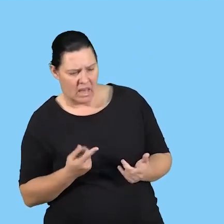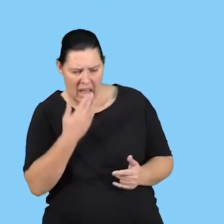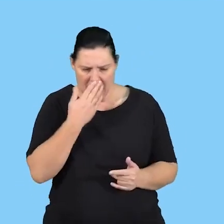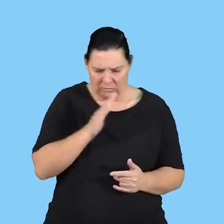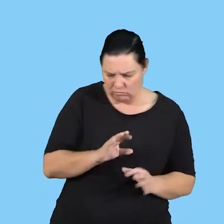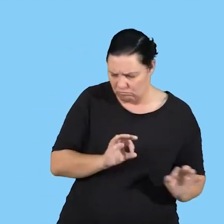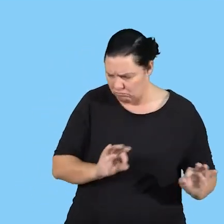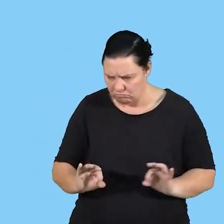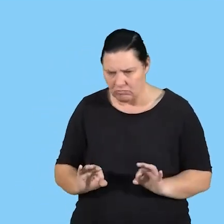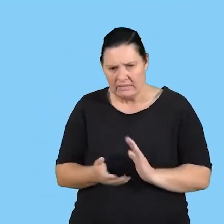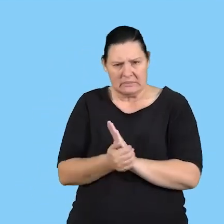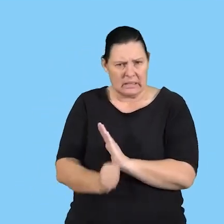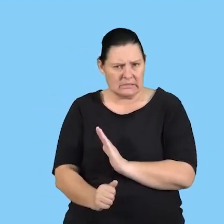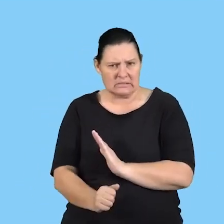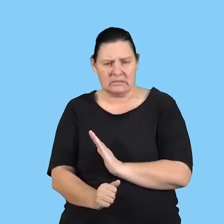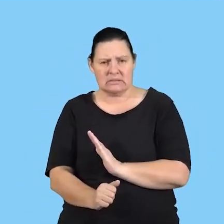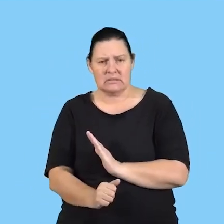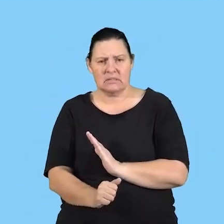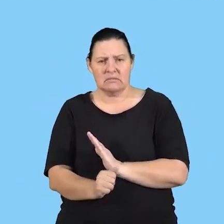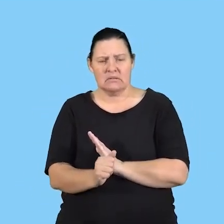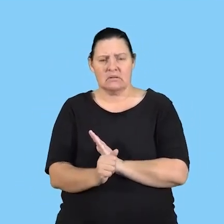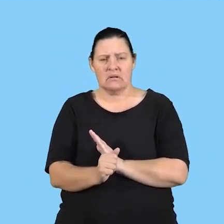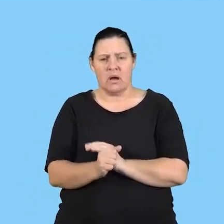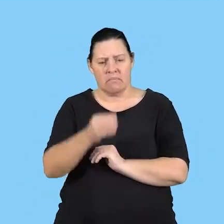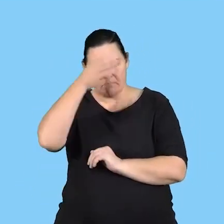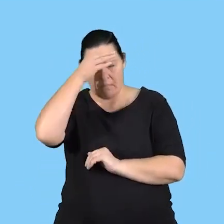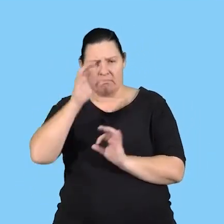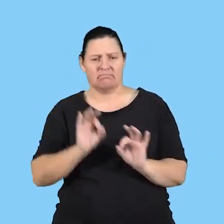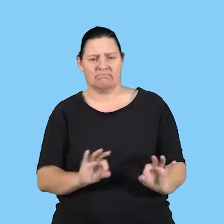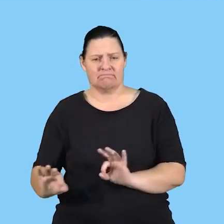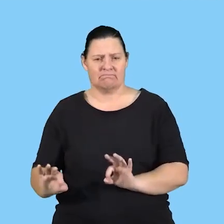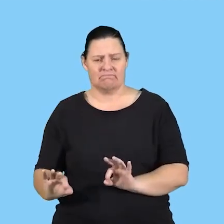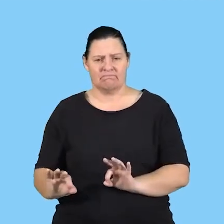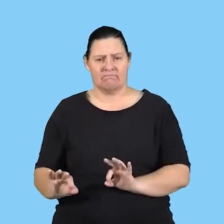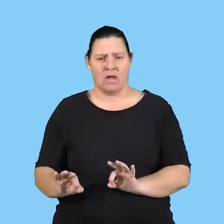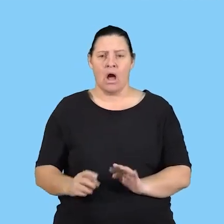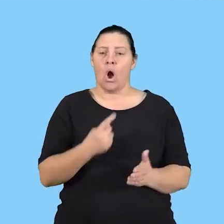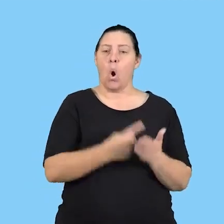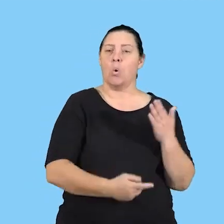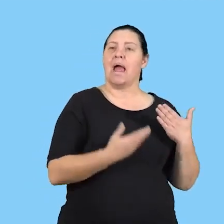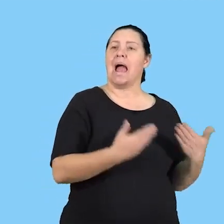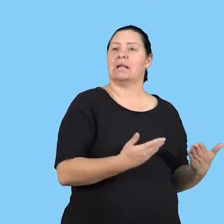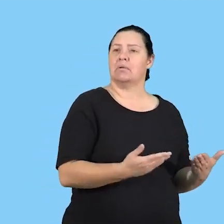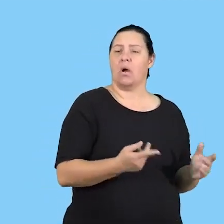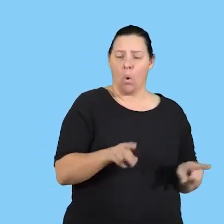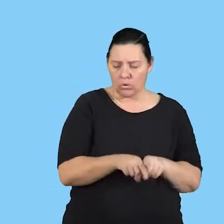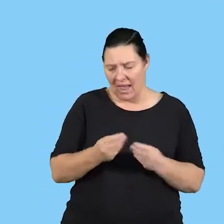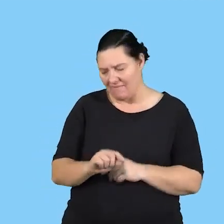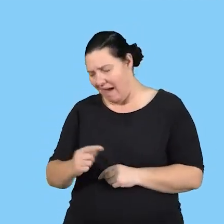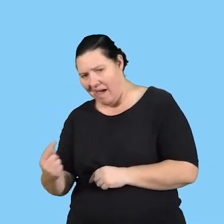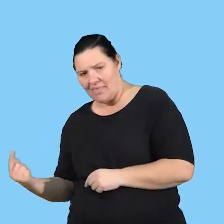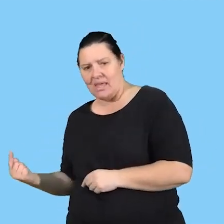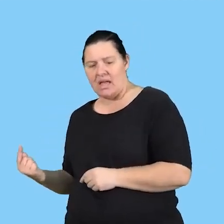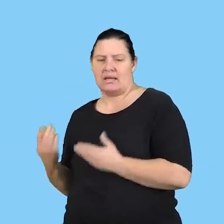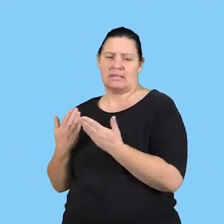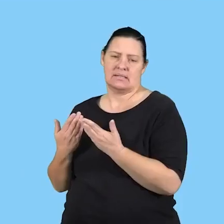inclinations, aptitudes, skills, and competencies other than academic